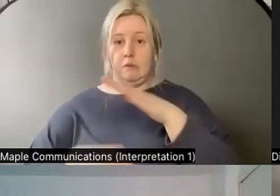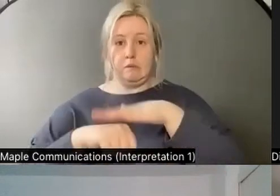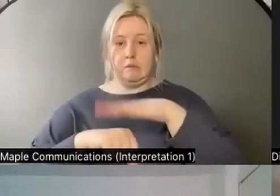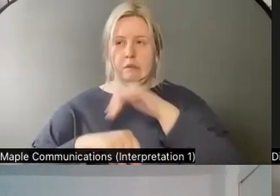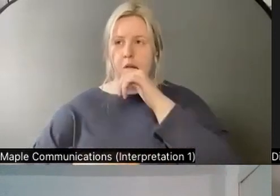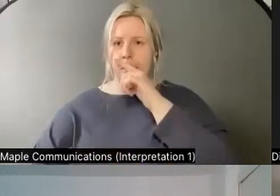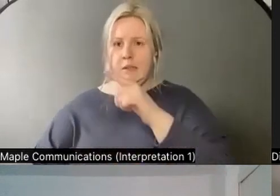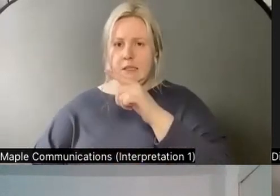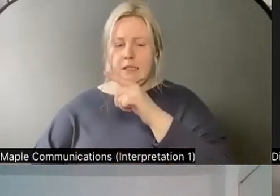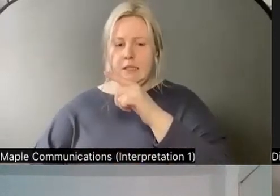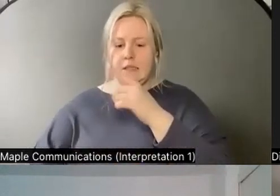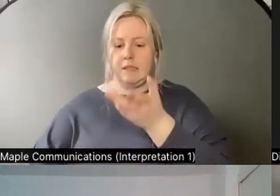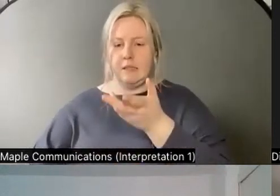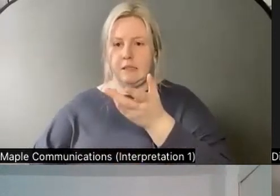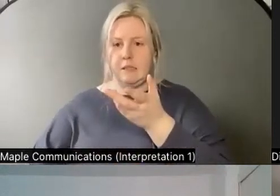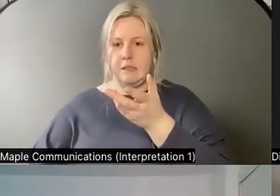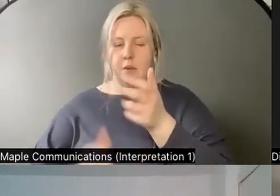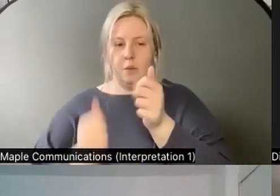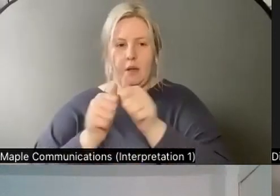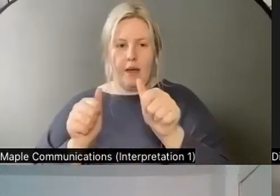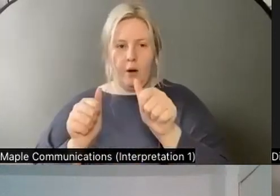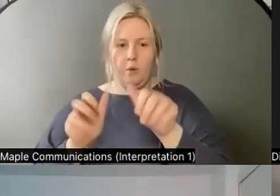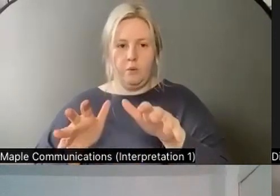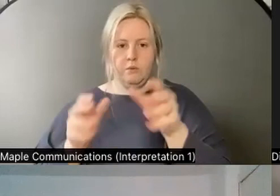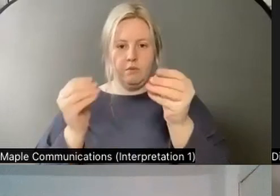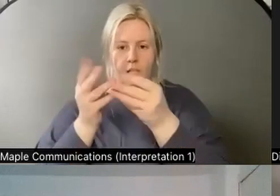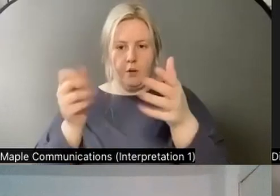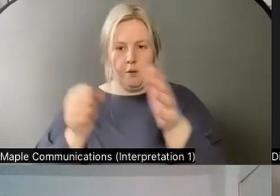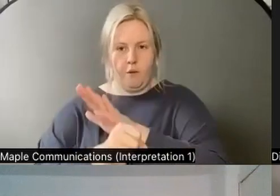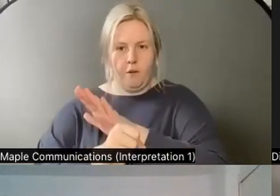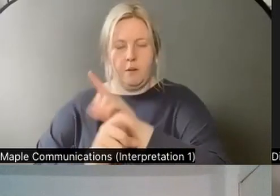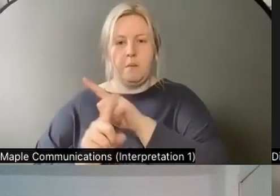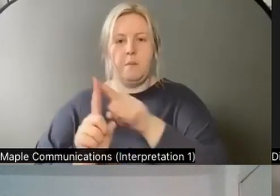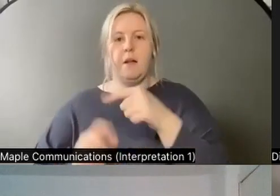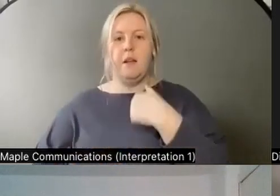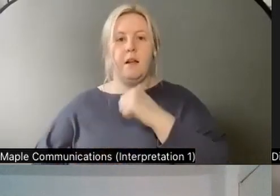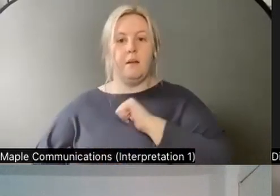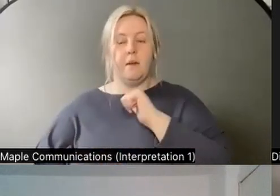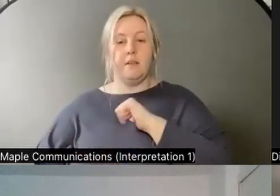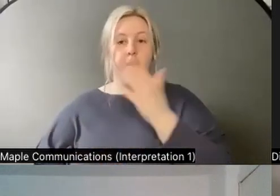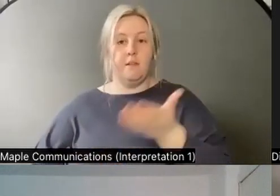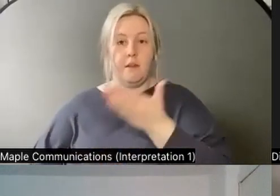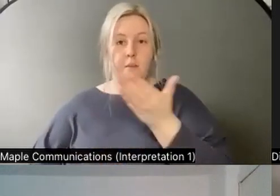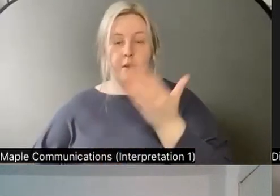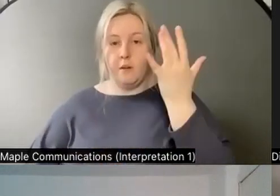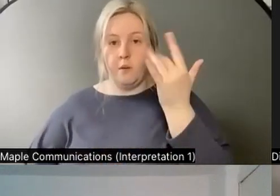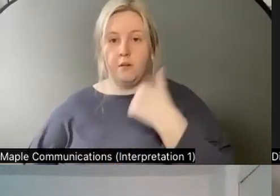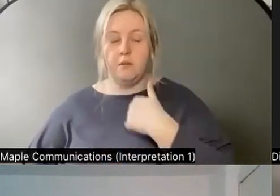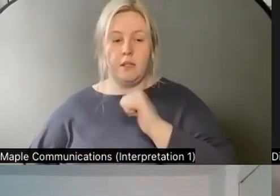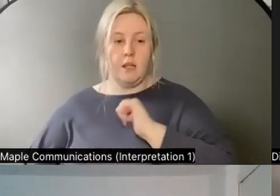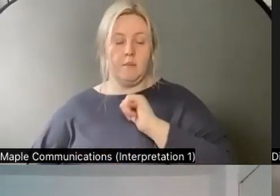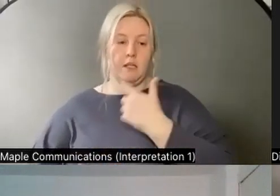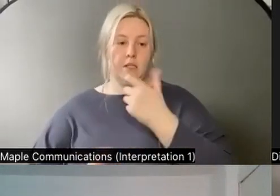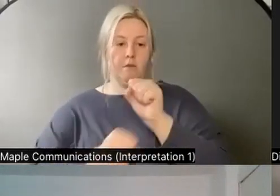without giving away the plot, but I think I'm here because as a physician practicing acute care general